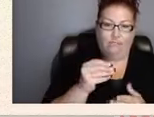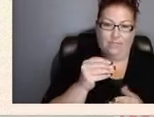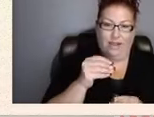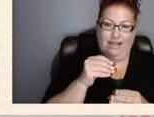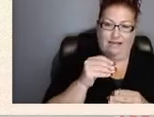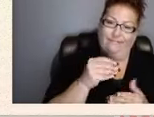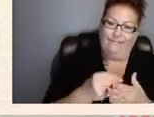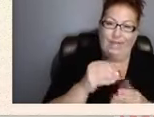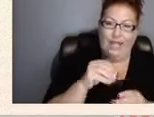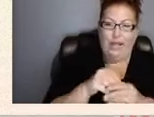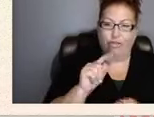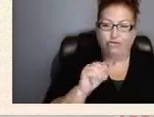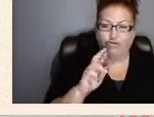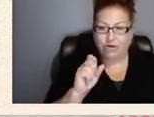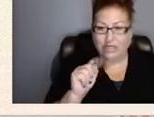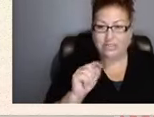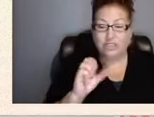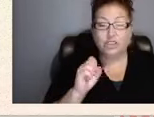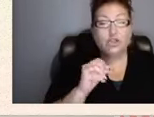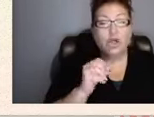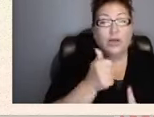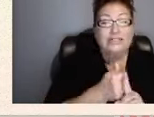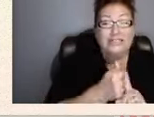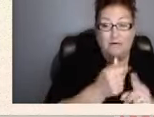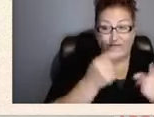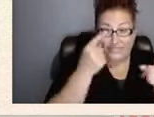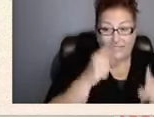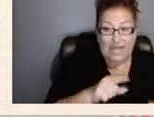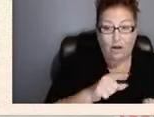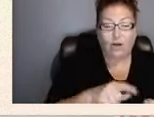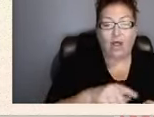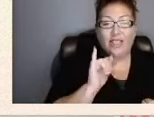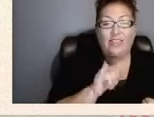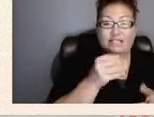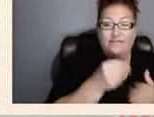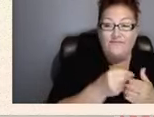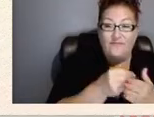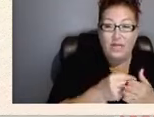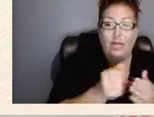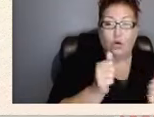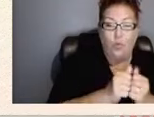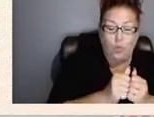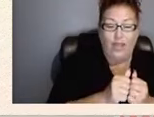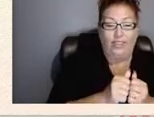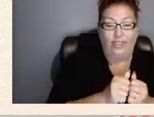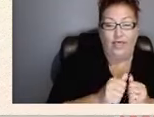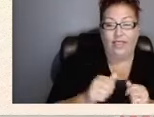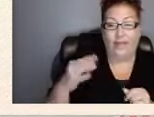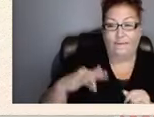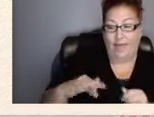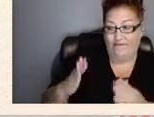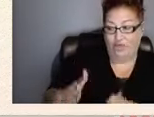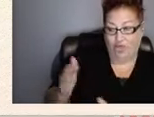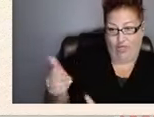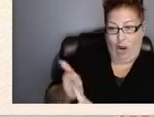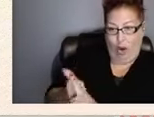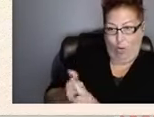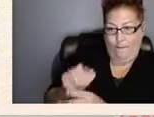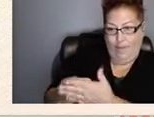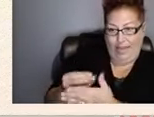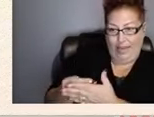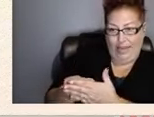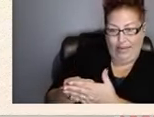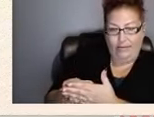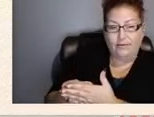self-settled trust is funded with the beneficiary's own money.